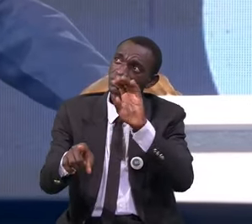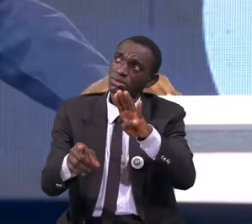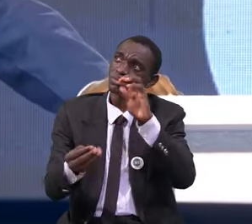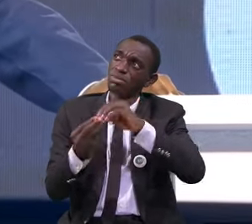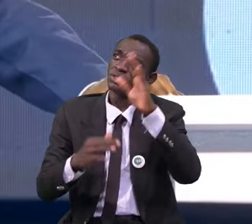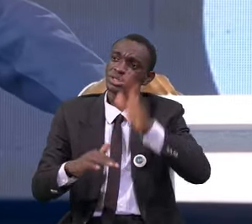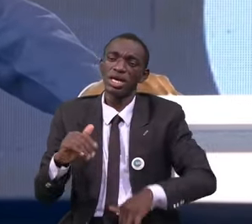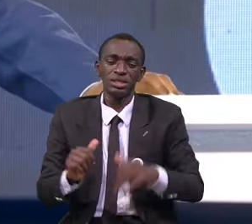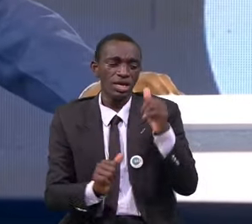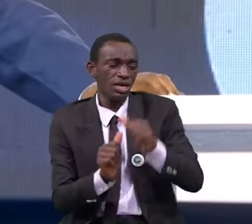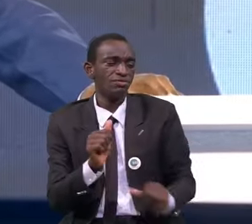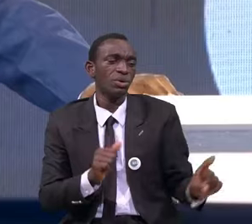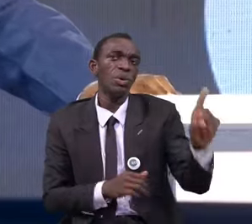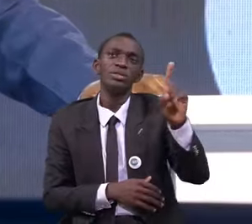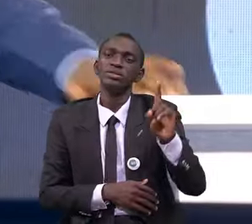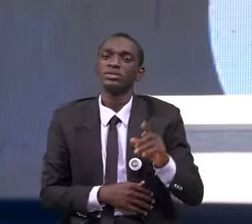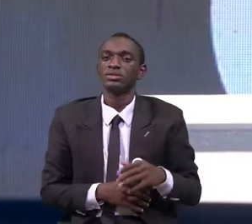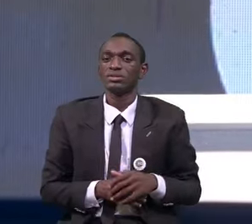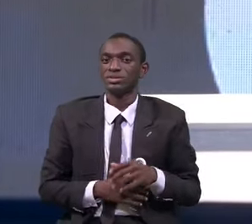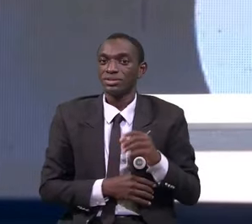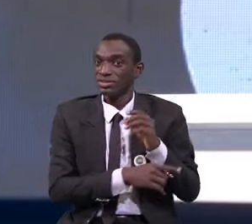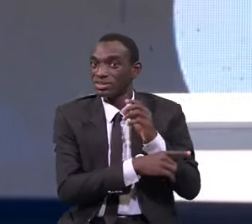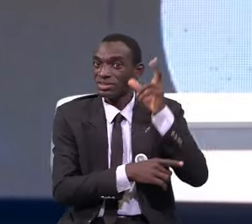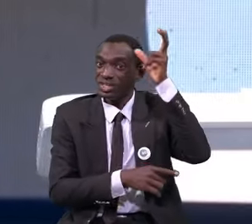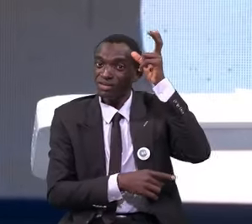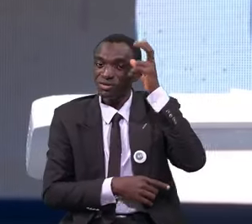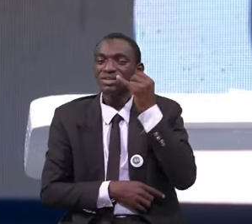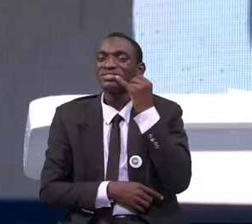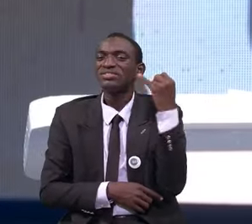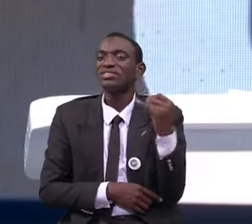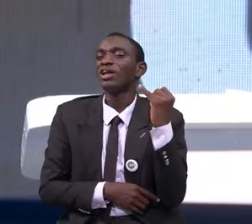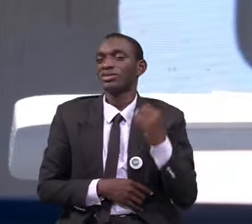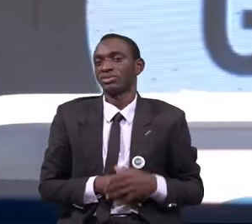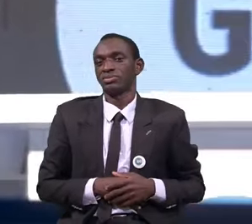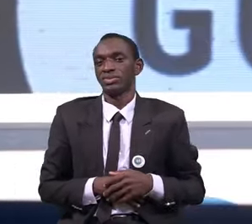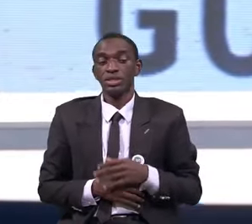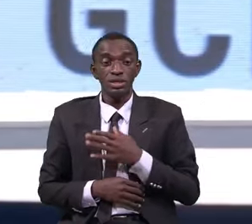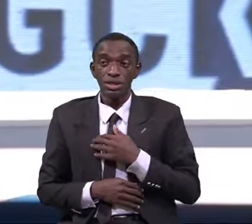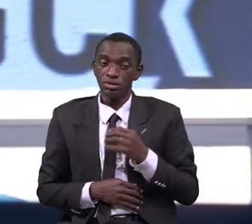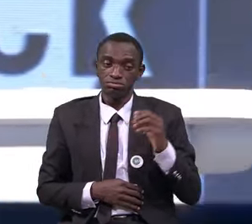He was jealous. And you have set a hedge around him.